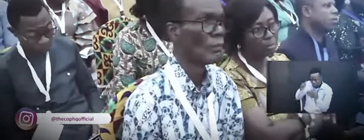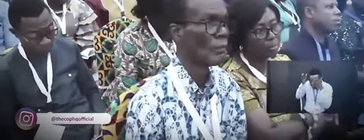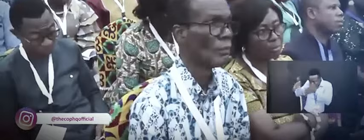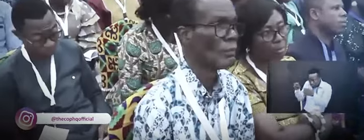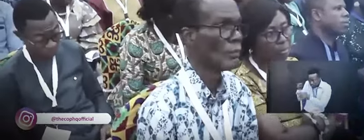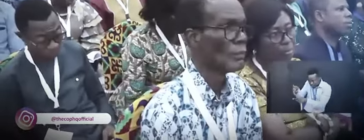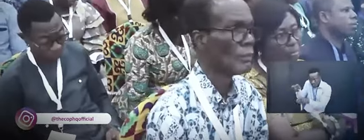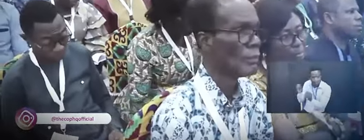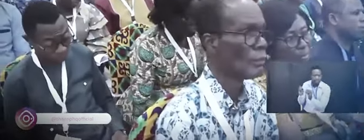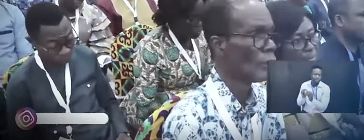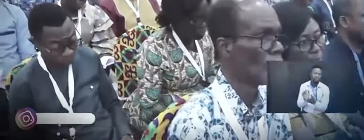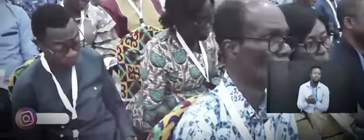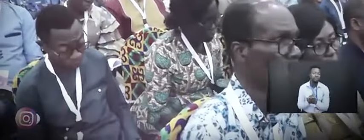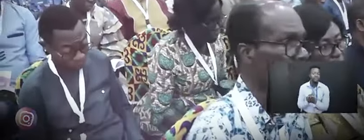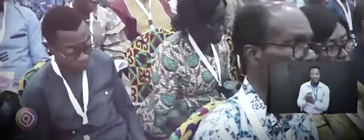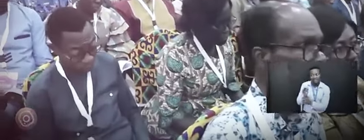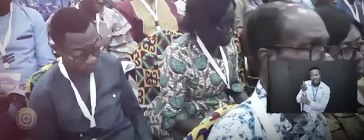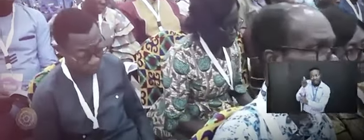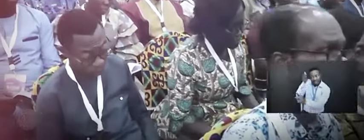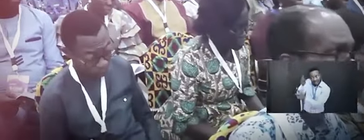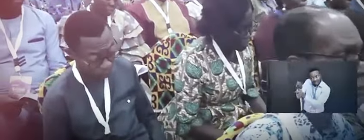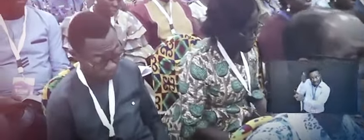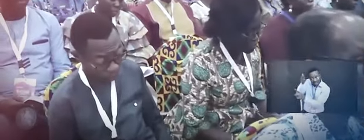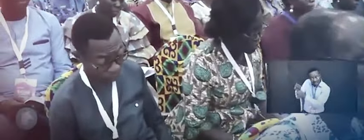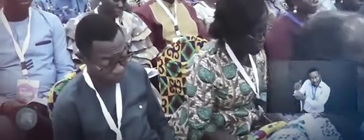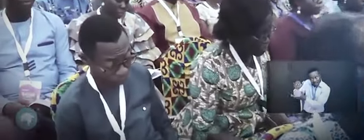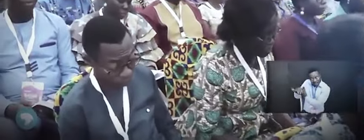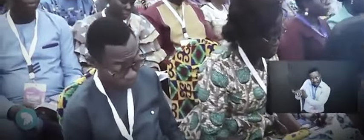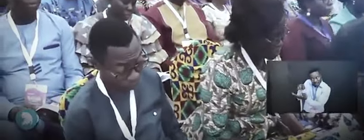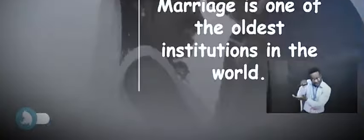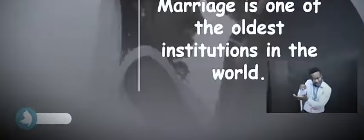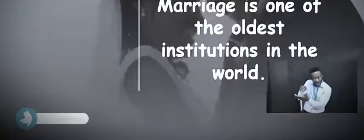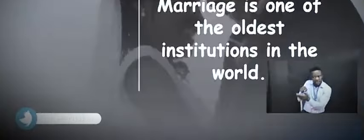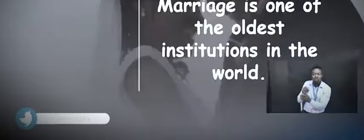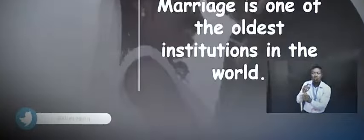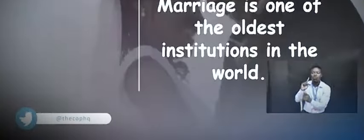Marriage is the oldest institution in the world.